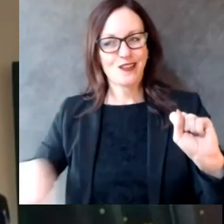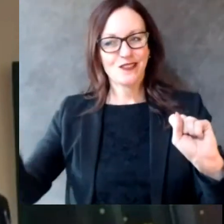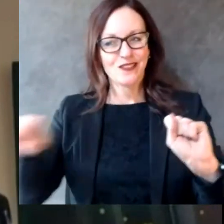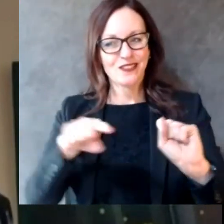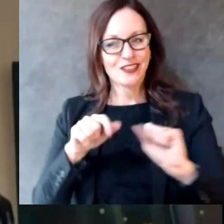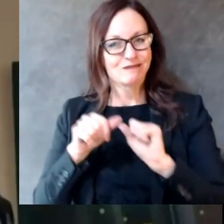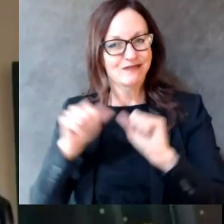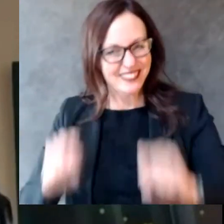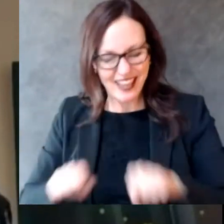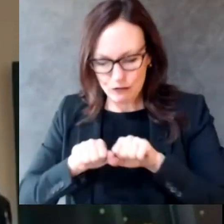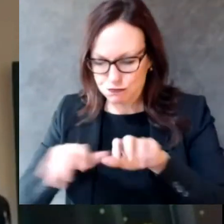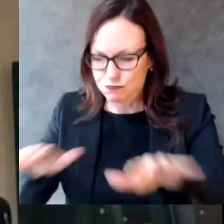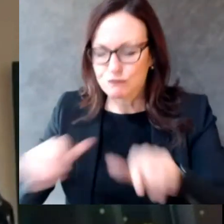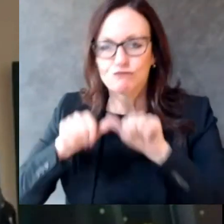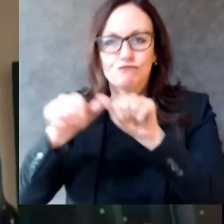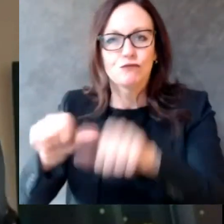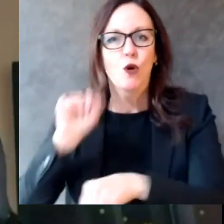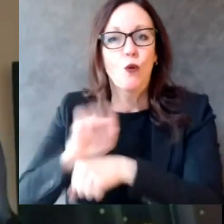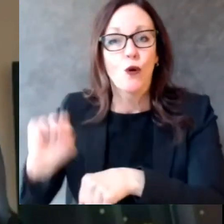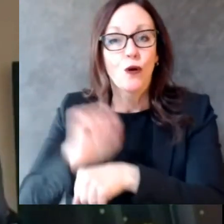your area, go to